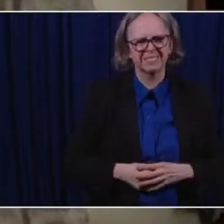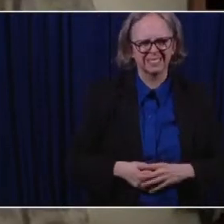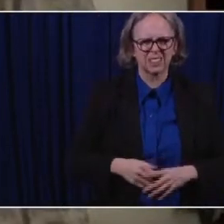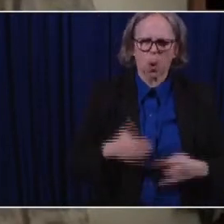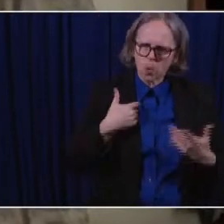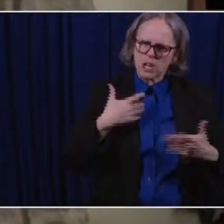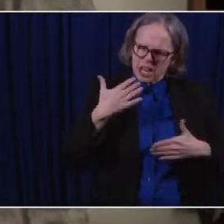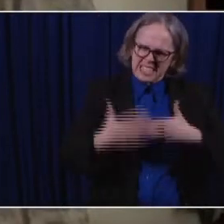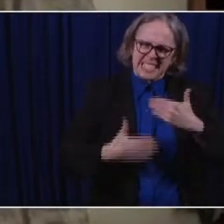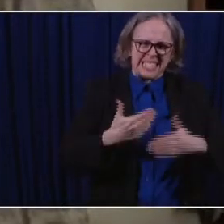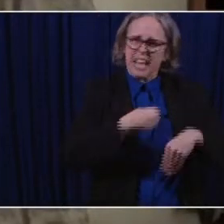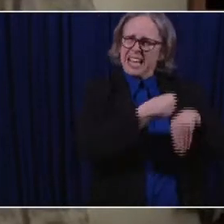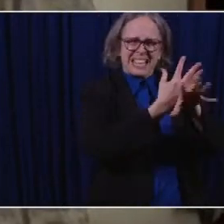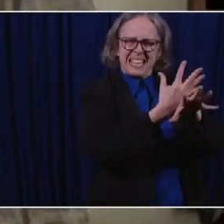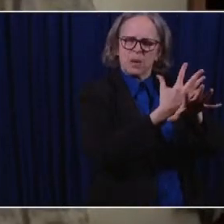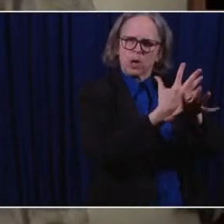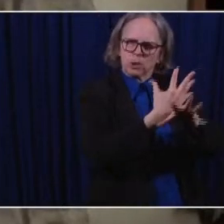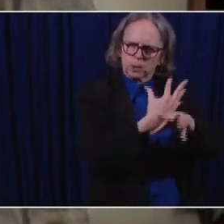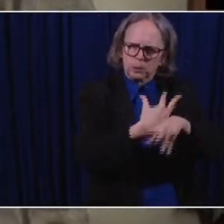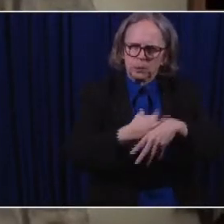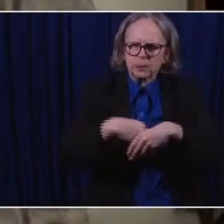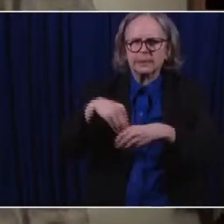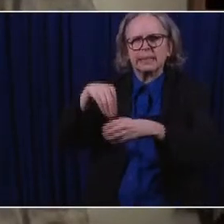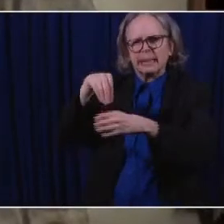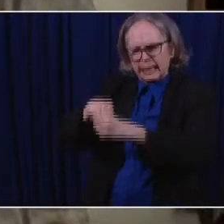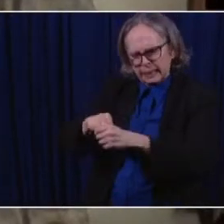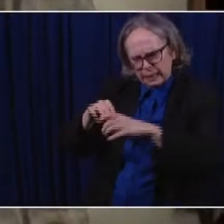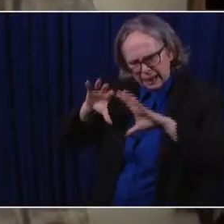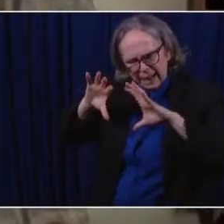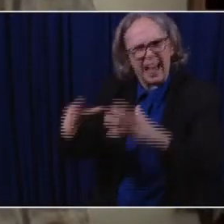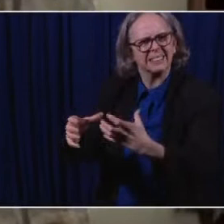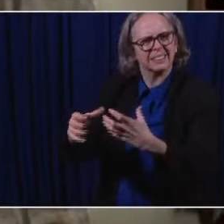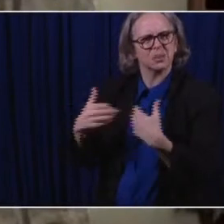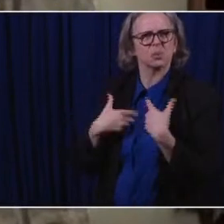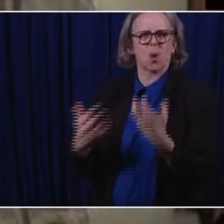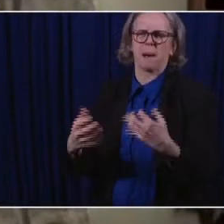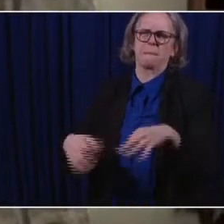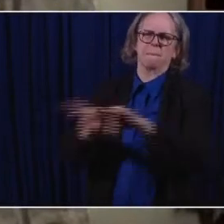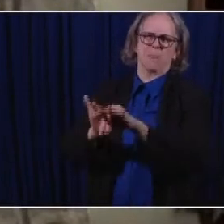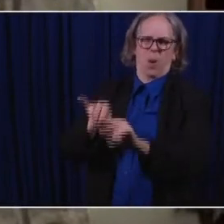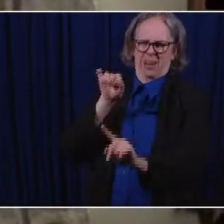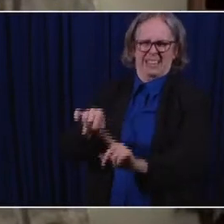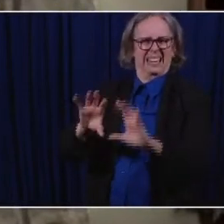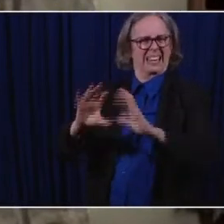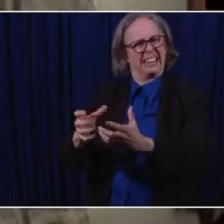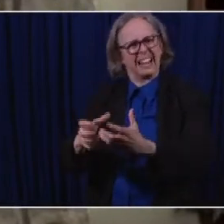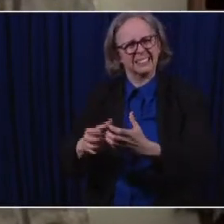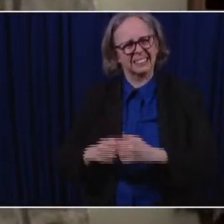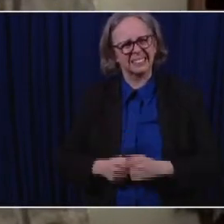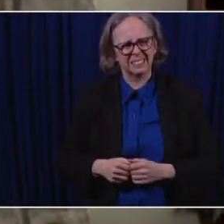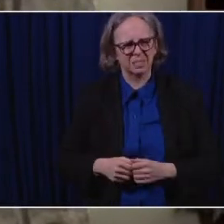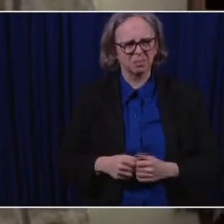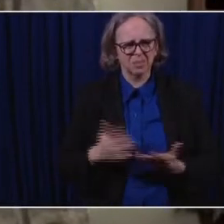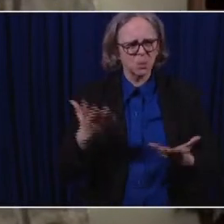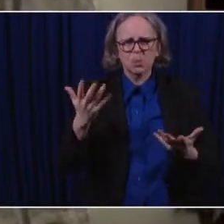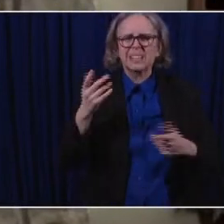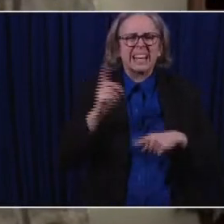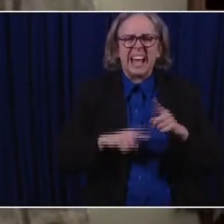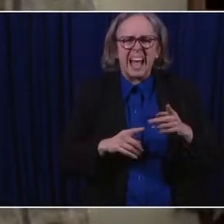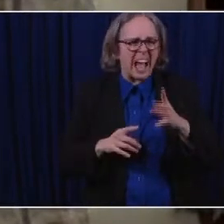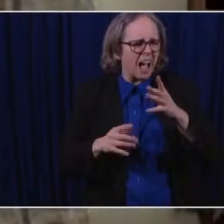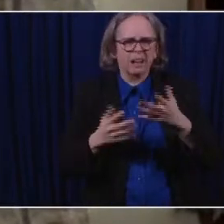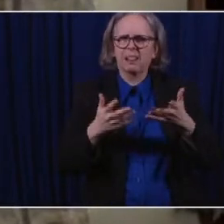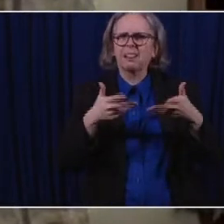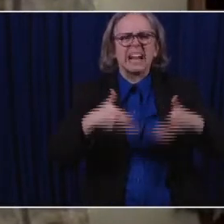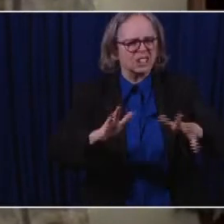very important thing. And it's important for these children, and we can't leave these kids behind. We're